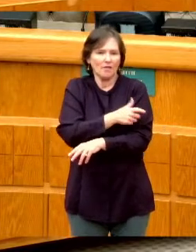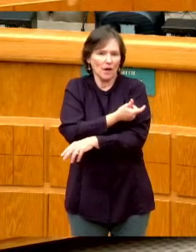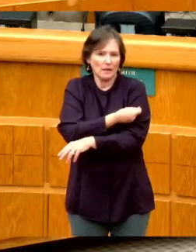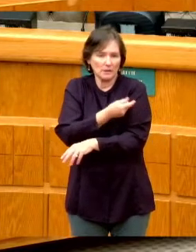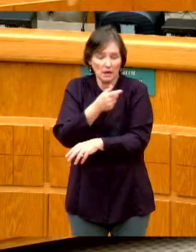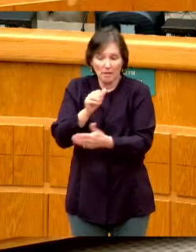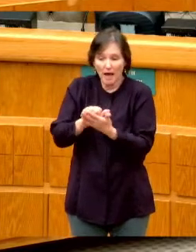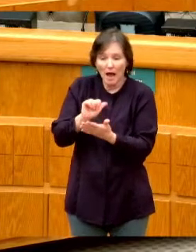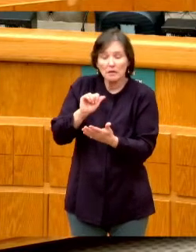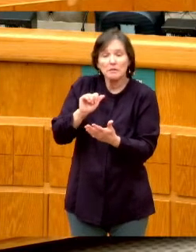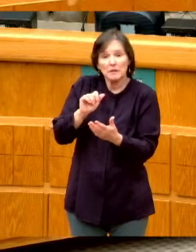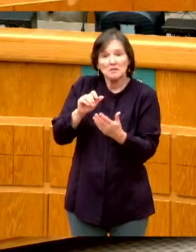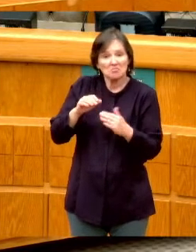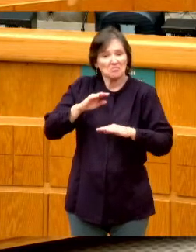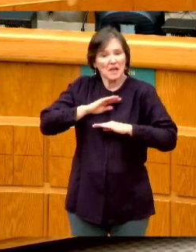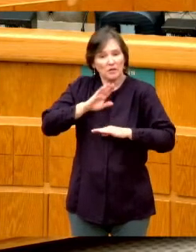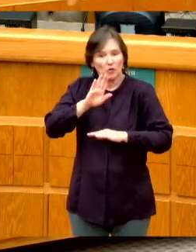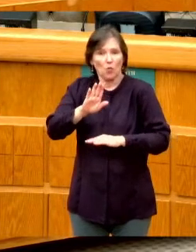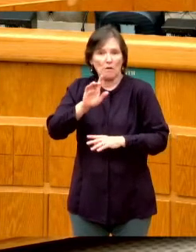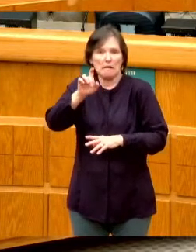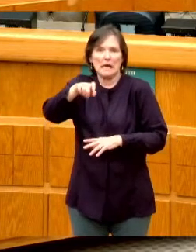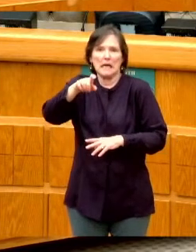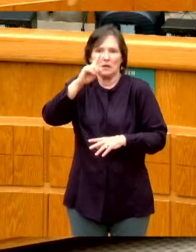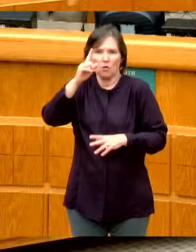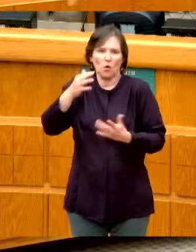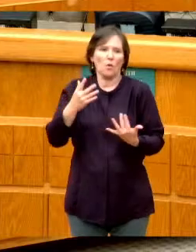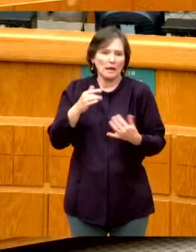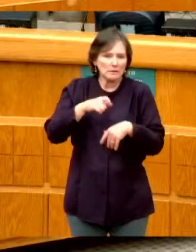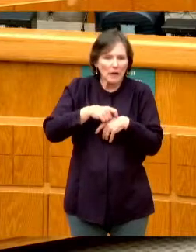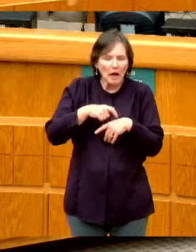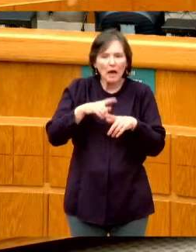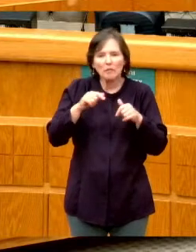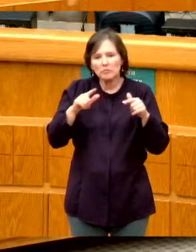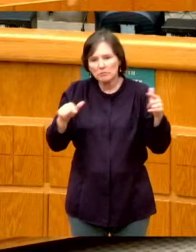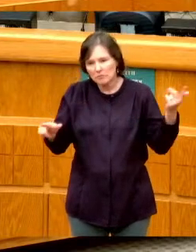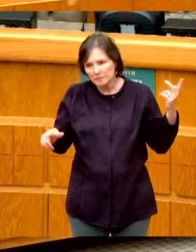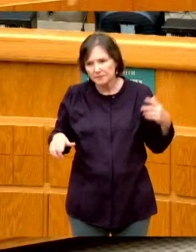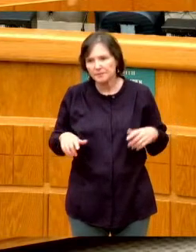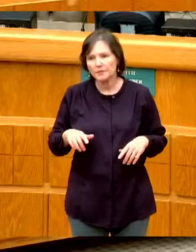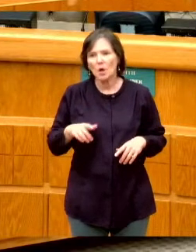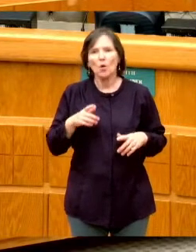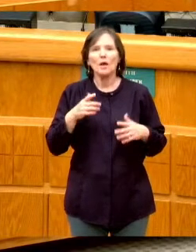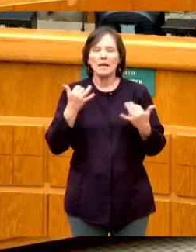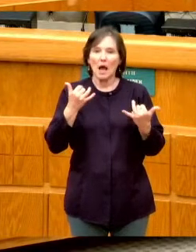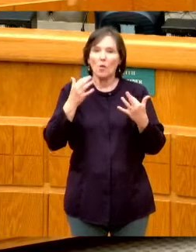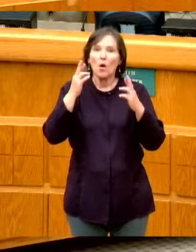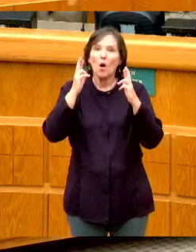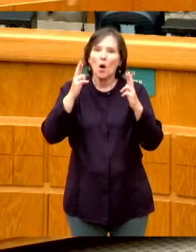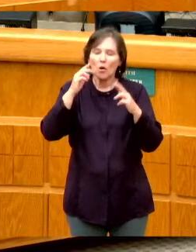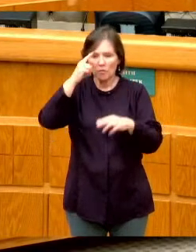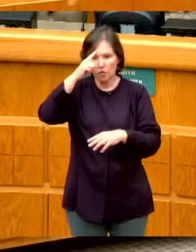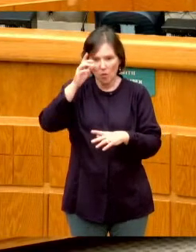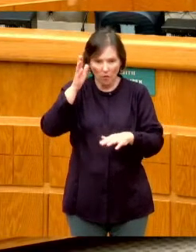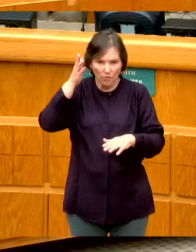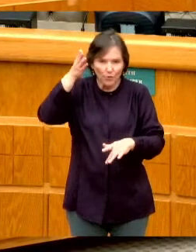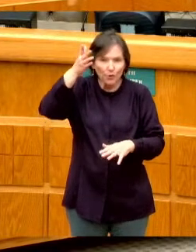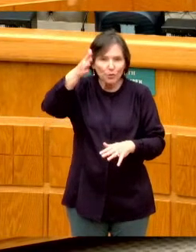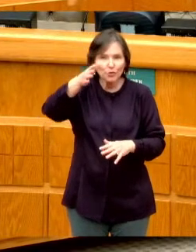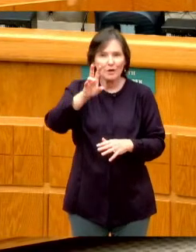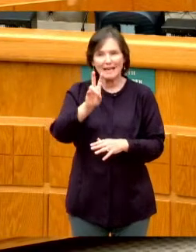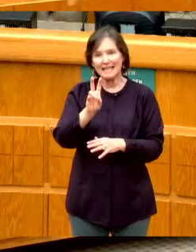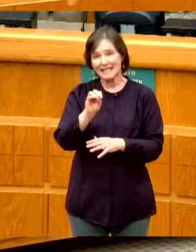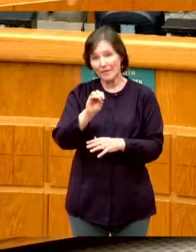is that we are trying to achieve a 70% of the population to become vaccinated. If 70% or greater